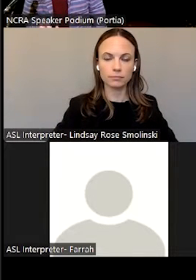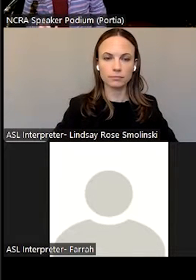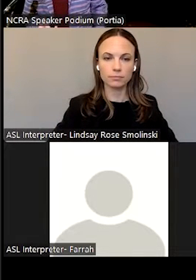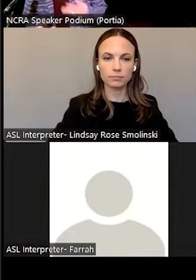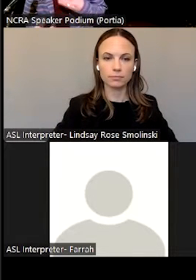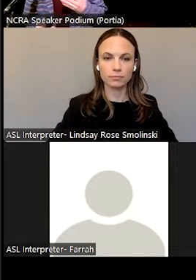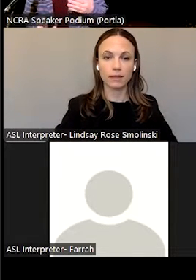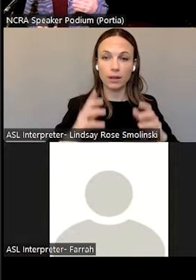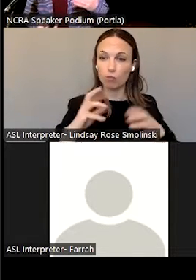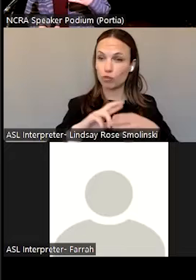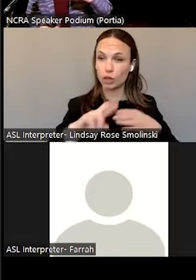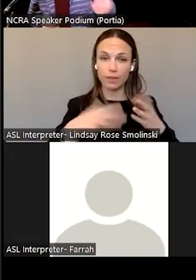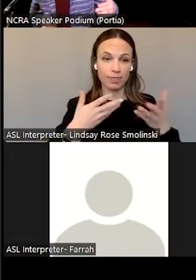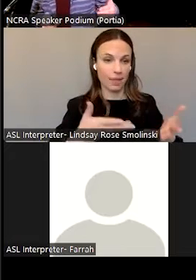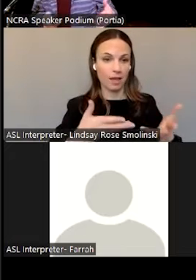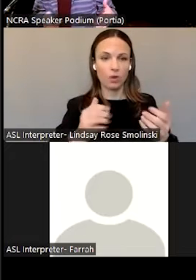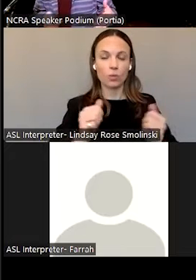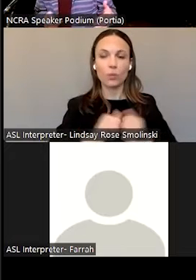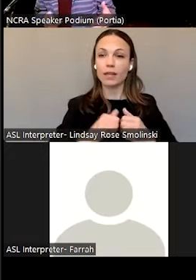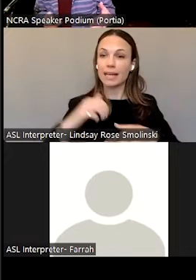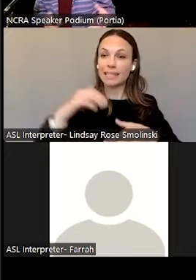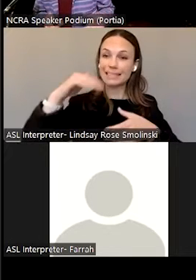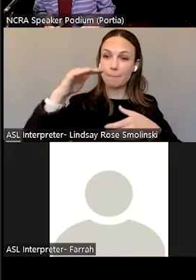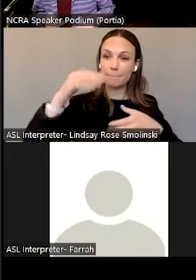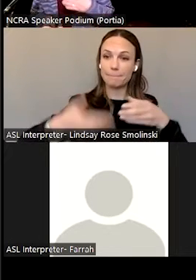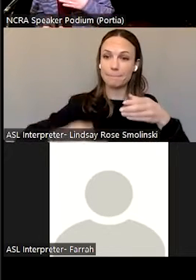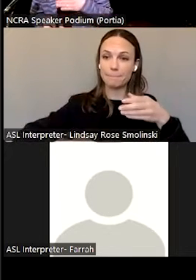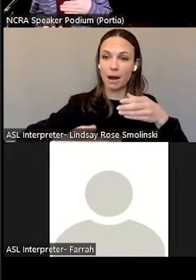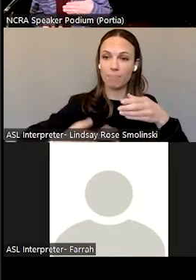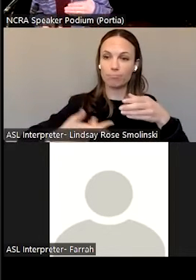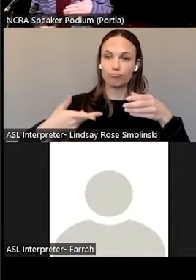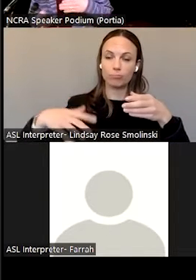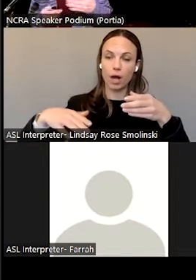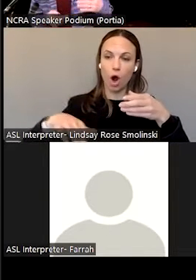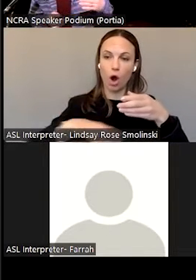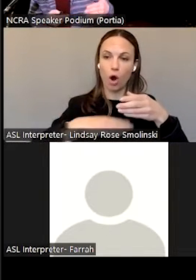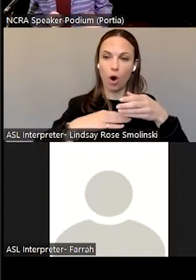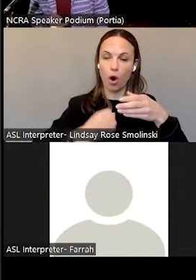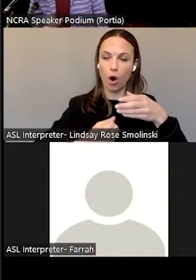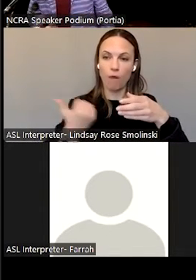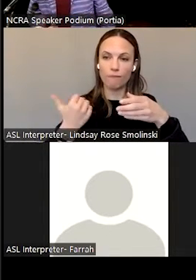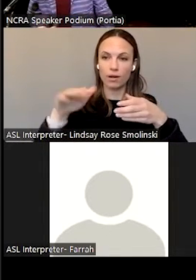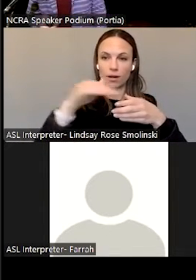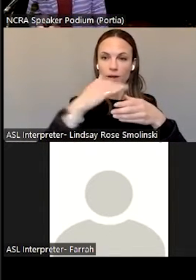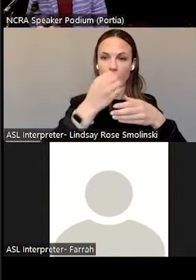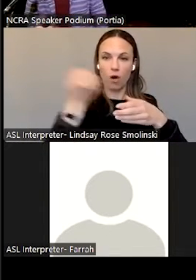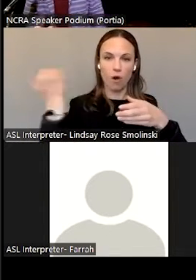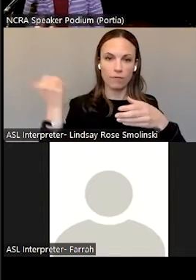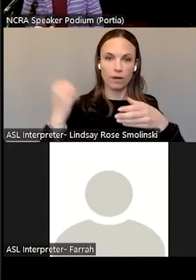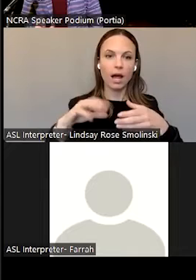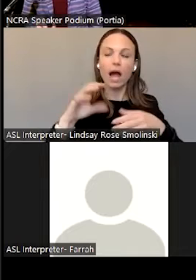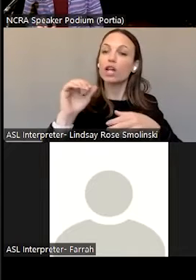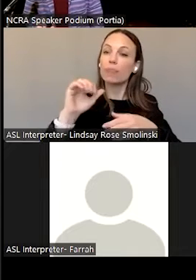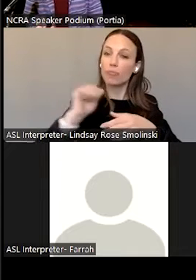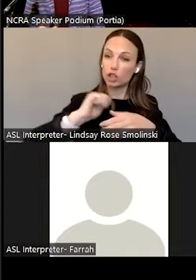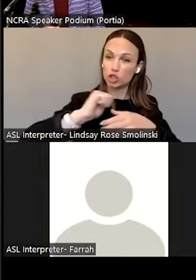which leaves us with these bottles with the tops and bottoms cut off and with the surfaces polished.